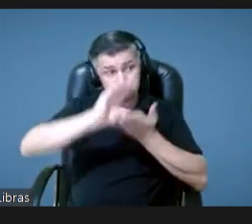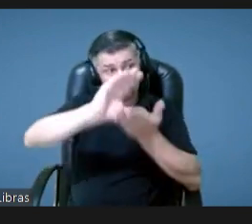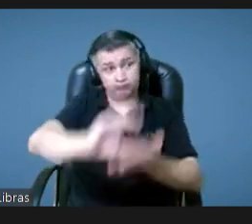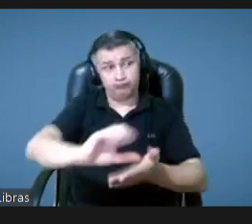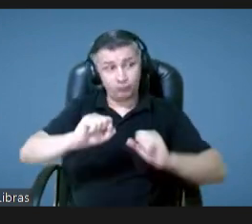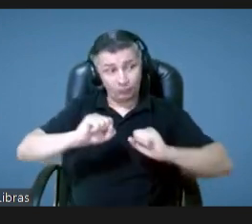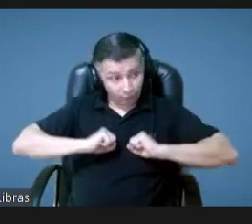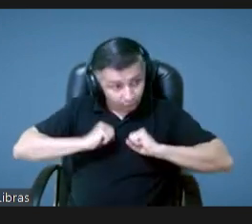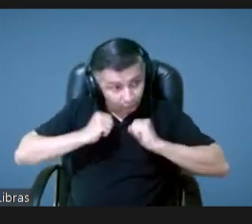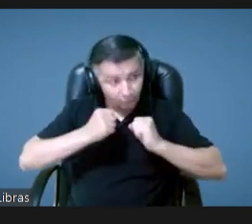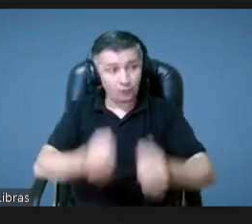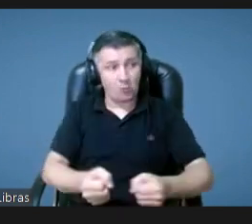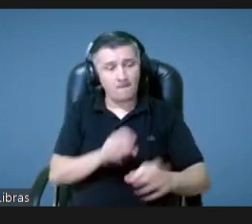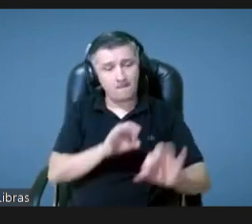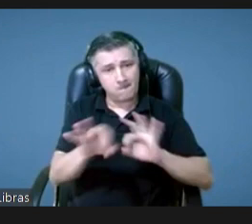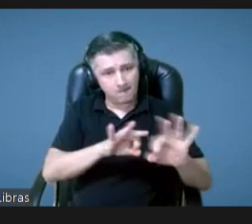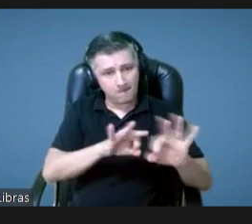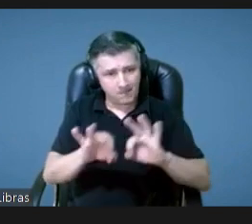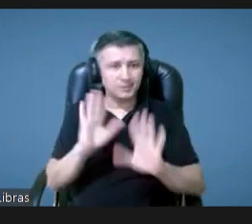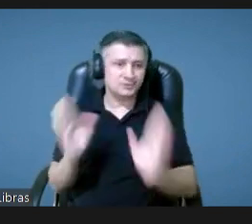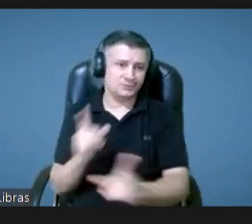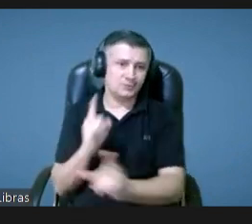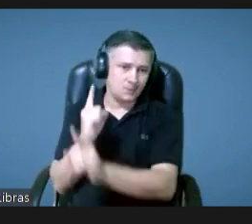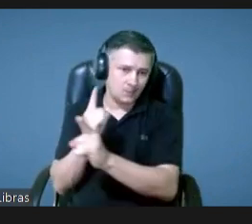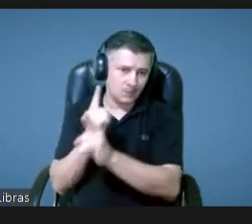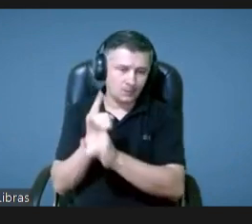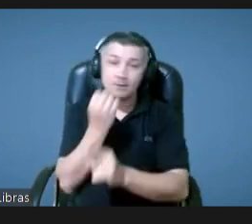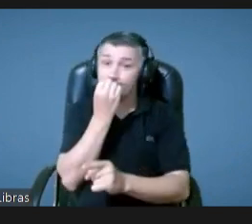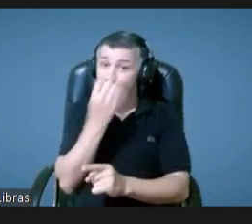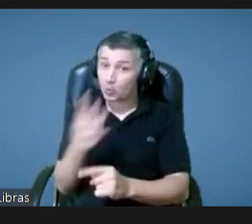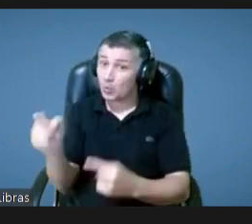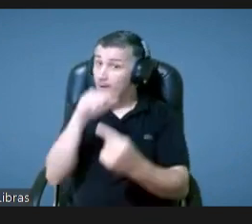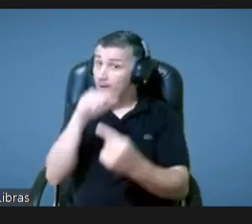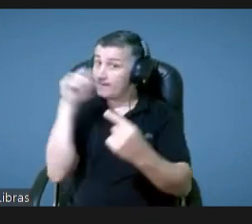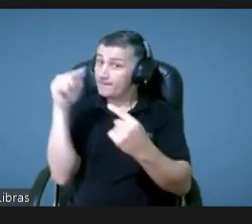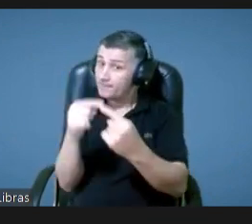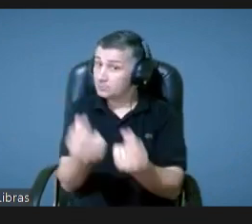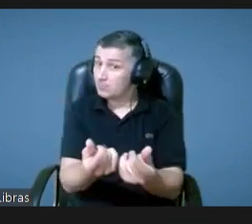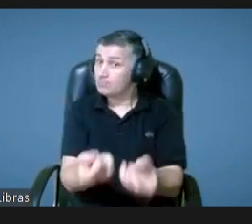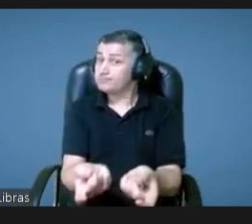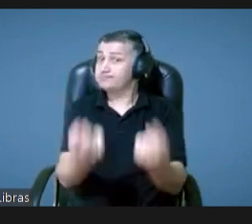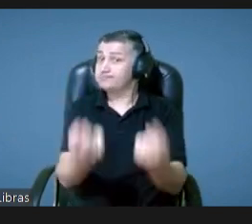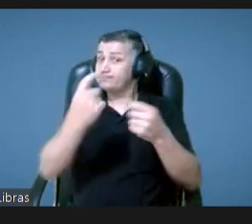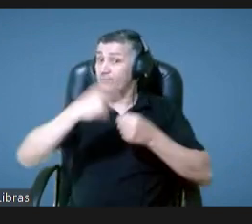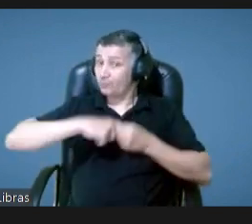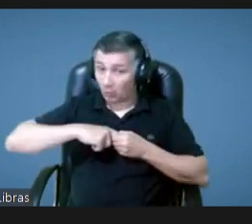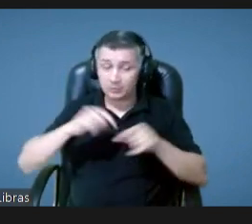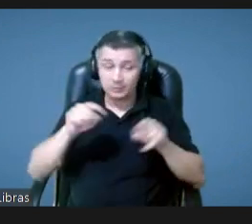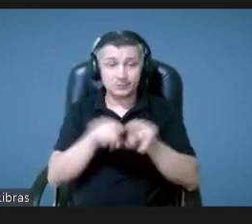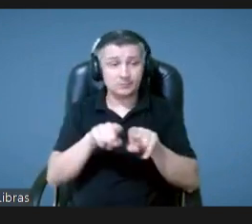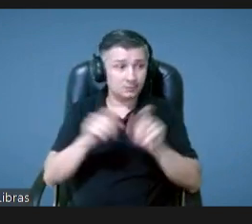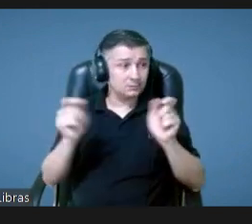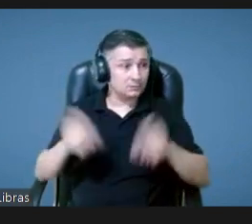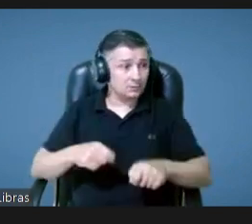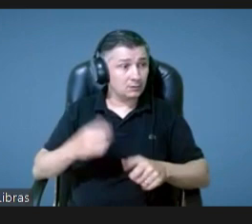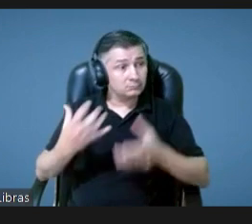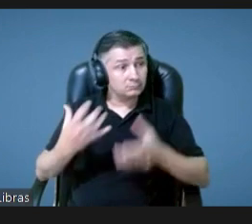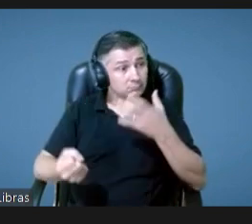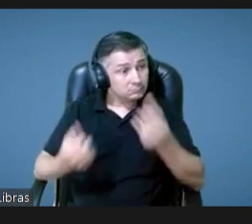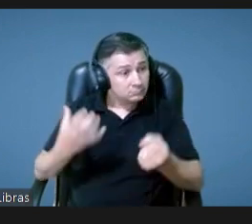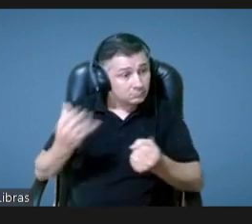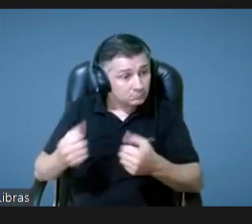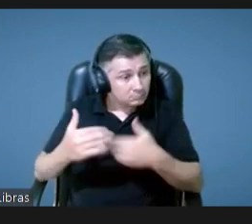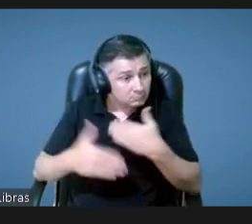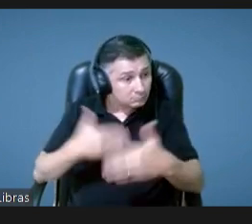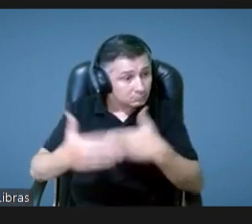We have been allocating capital, we have been putting a lot of effort into it, and we have had very